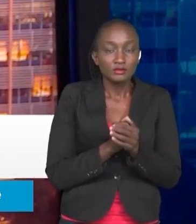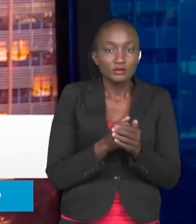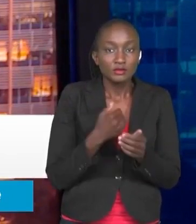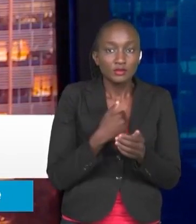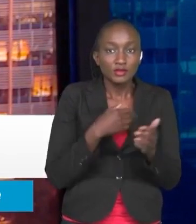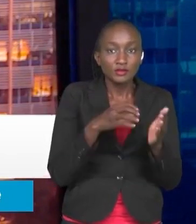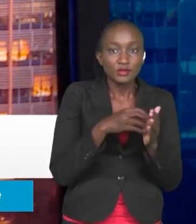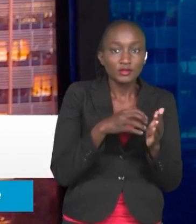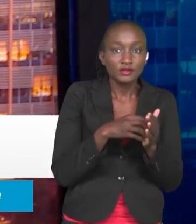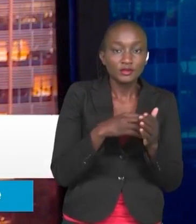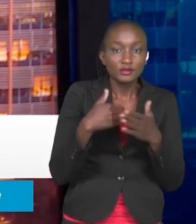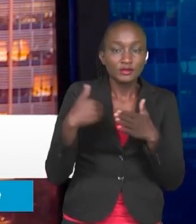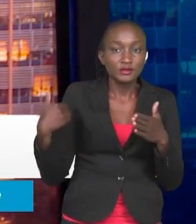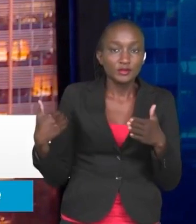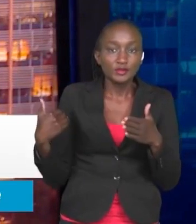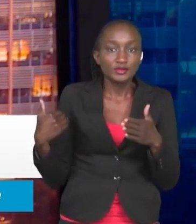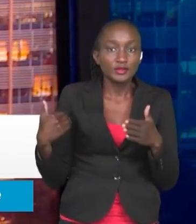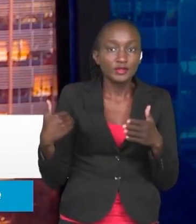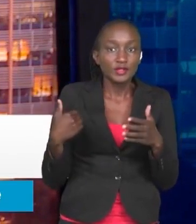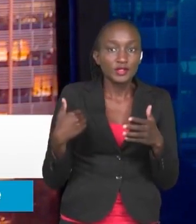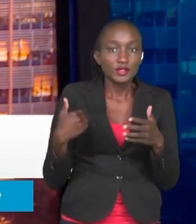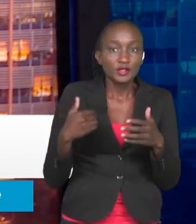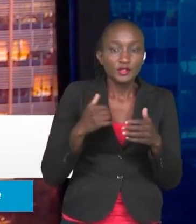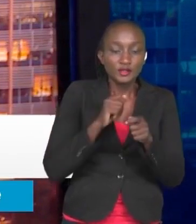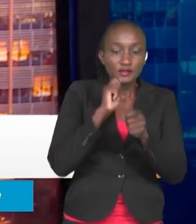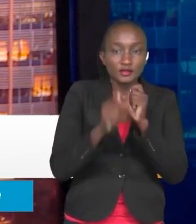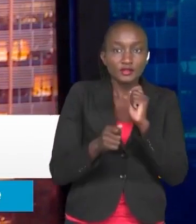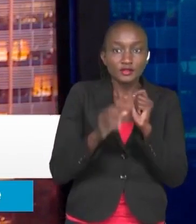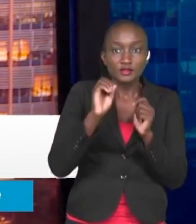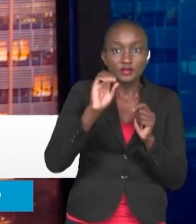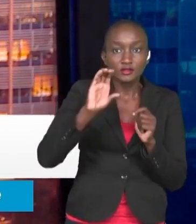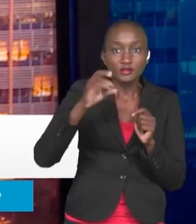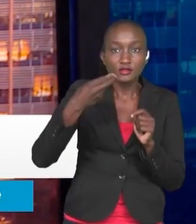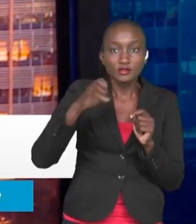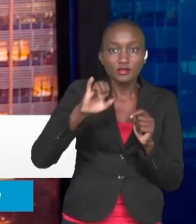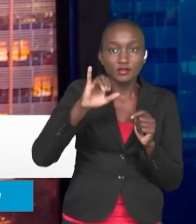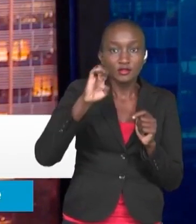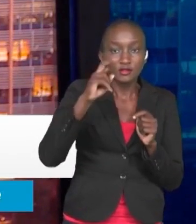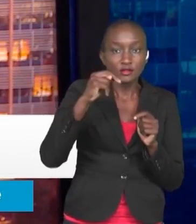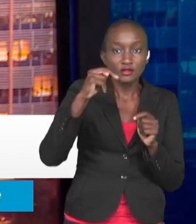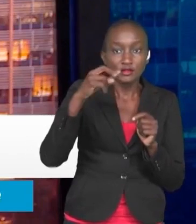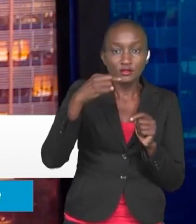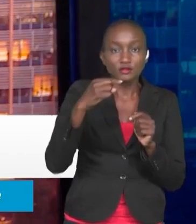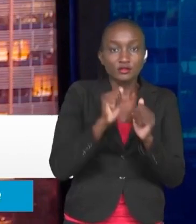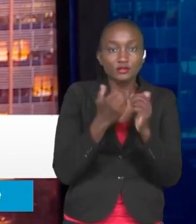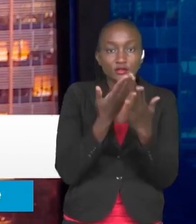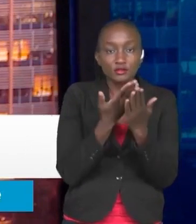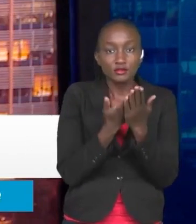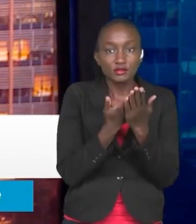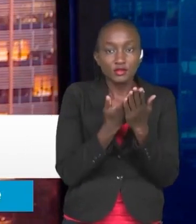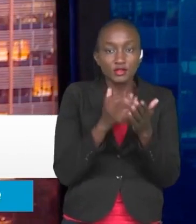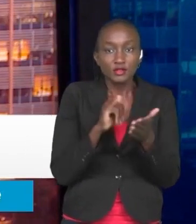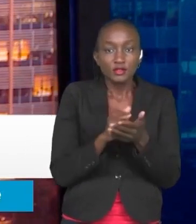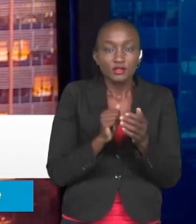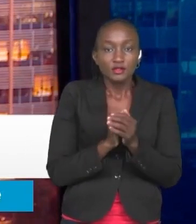There was a case before Justice Ochieng, mm-hmm, CKW versus the AG. It was a petition that sought